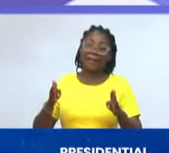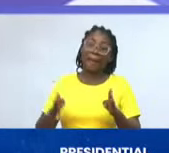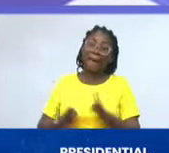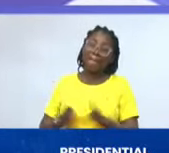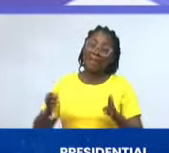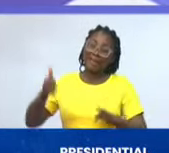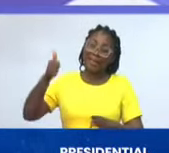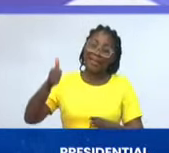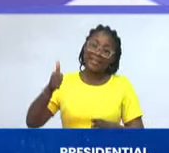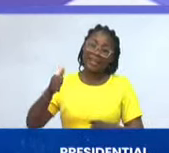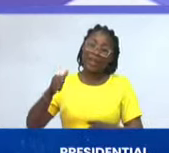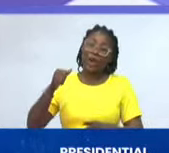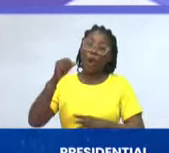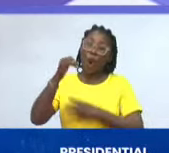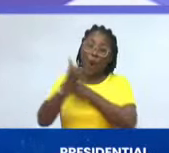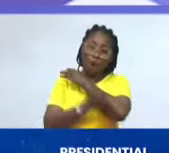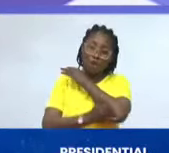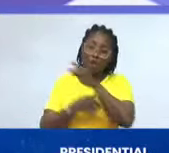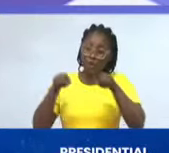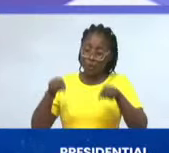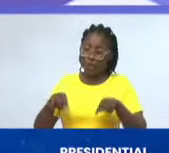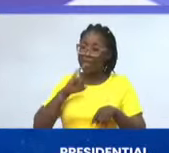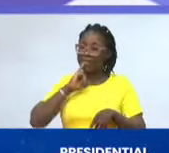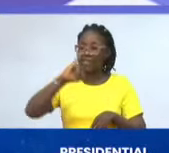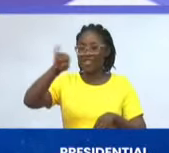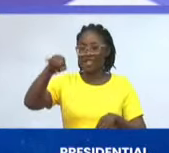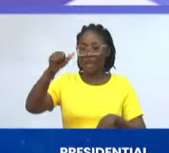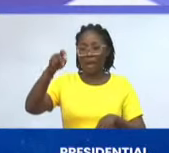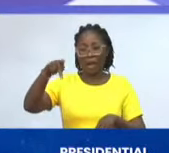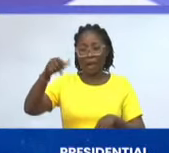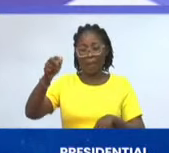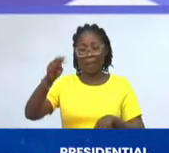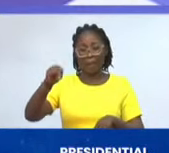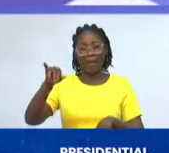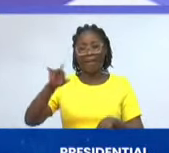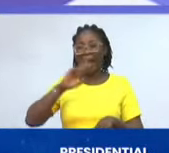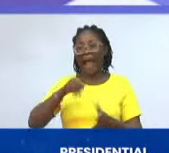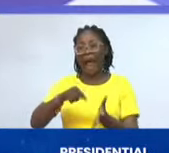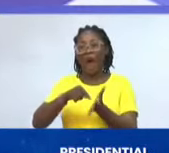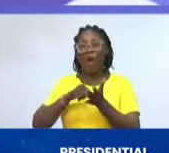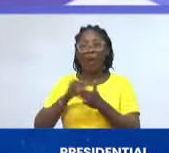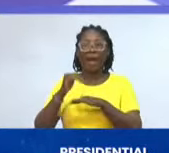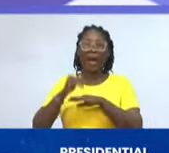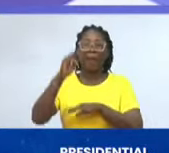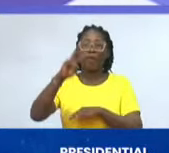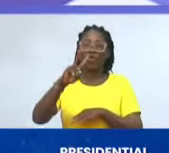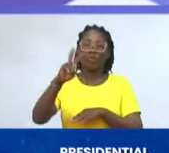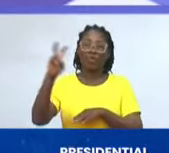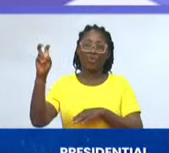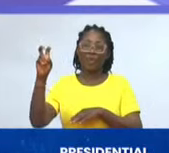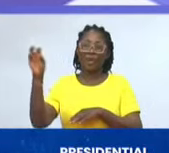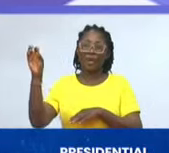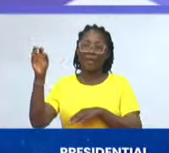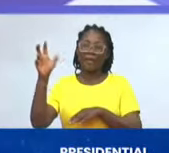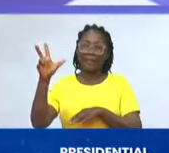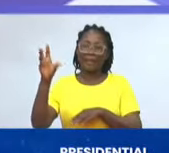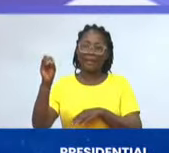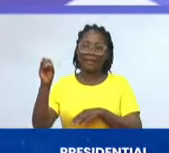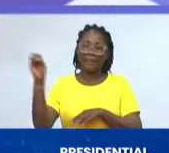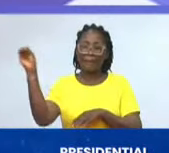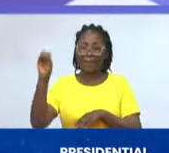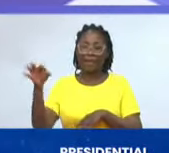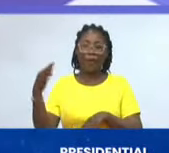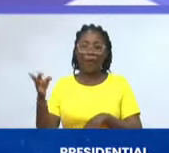are developed, is Japan. Japan is owing over 230% of their GDP. But